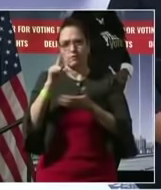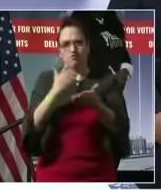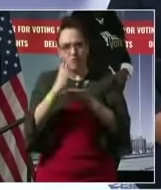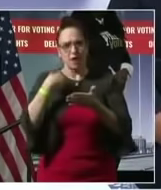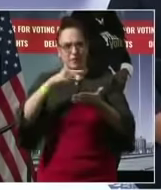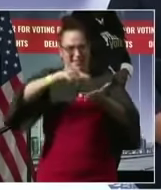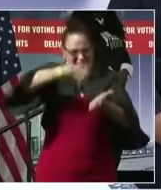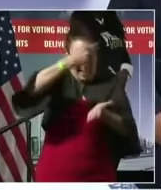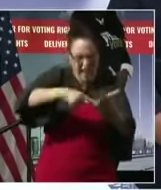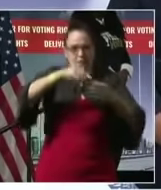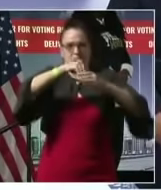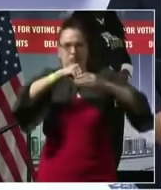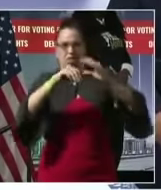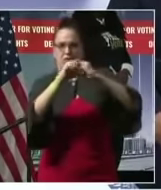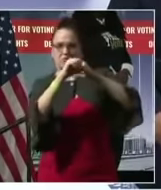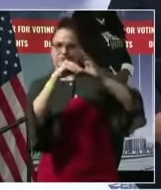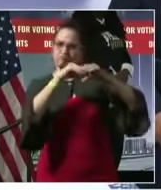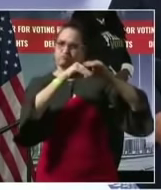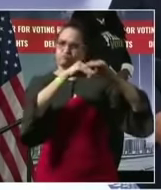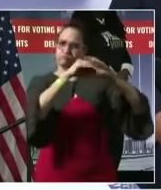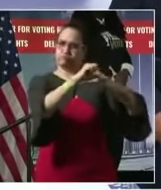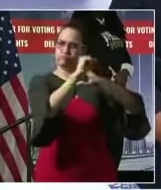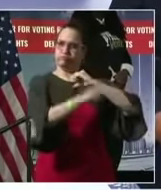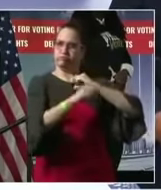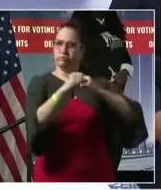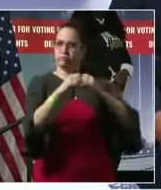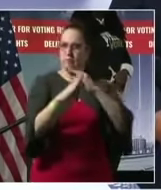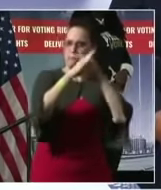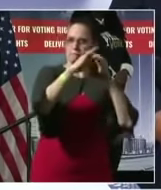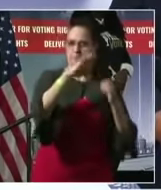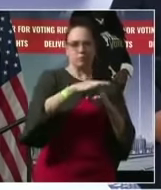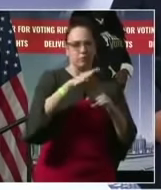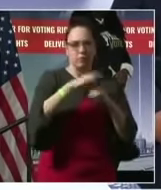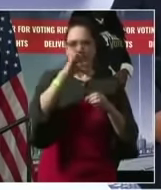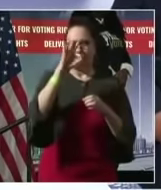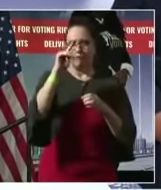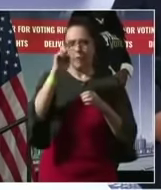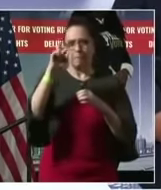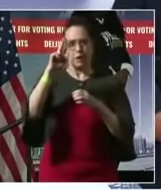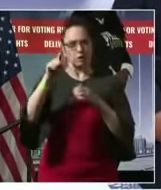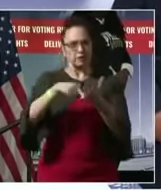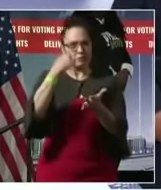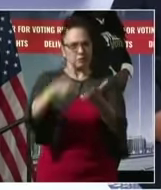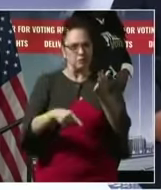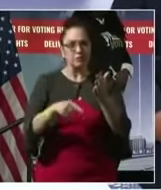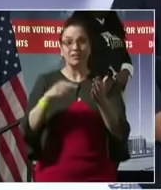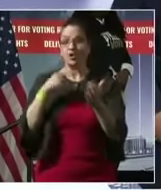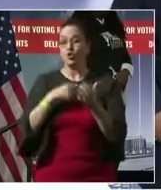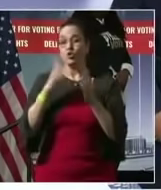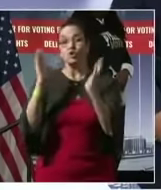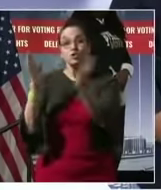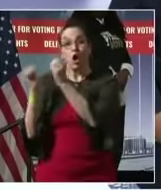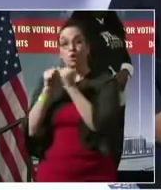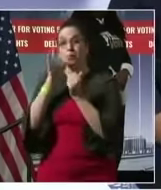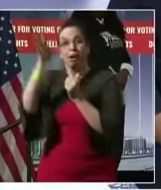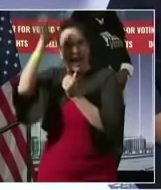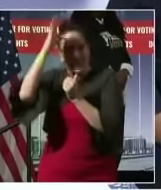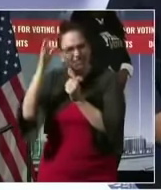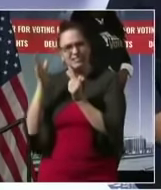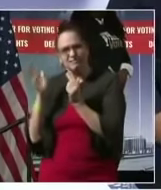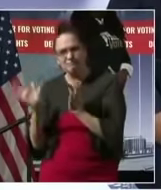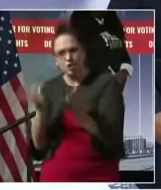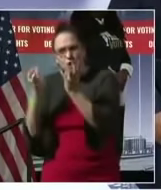You can talk to your friends and parents about why this matters. You can keep showing up like you showed up